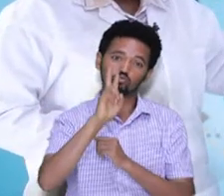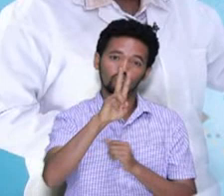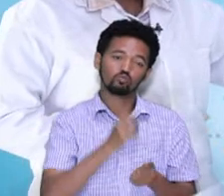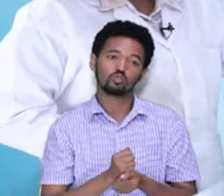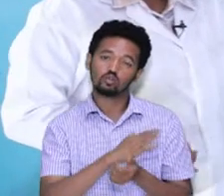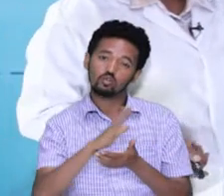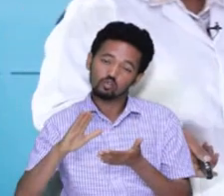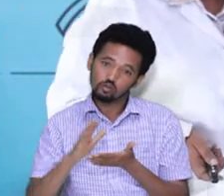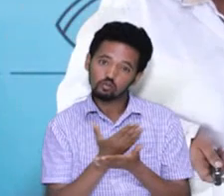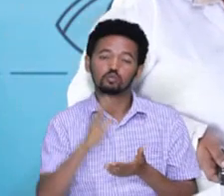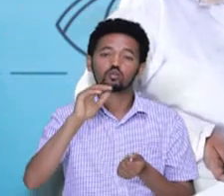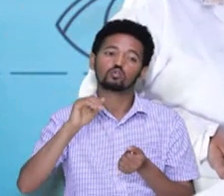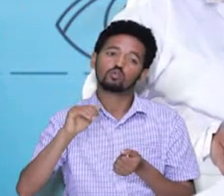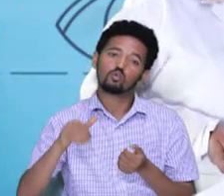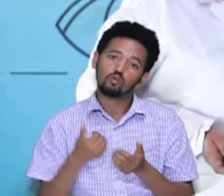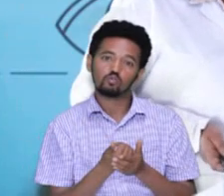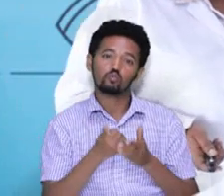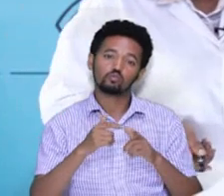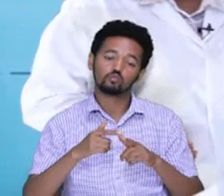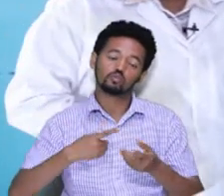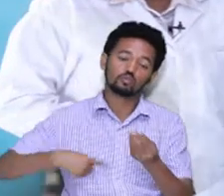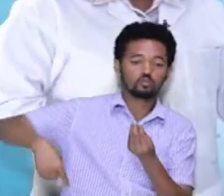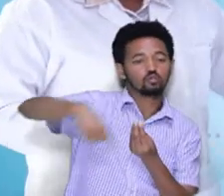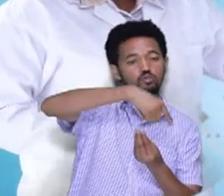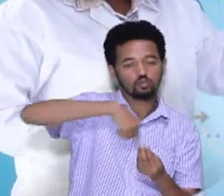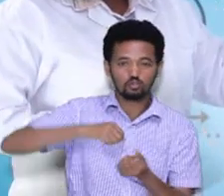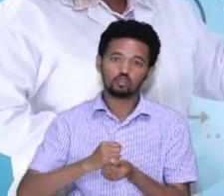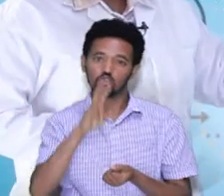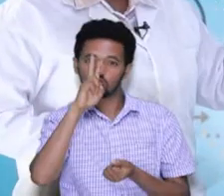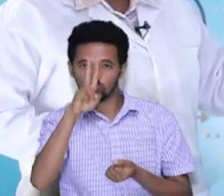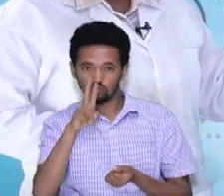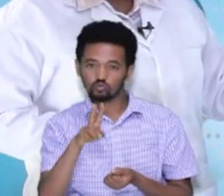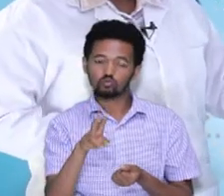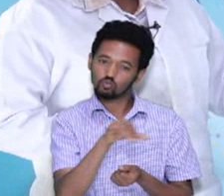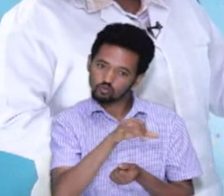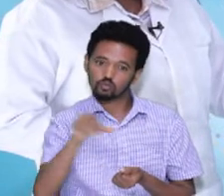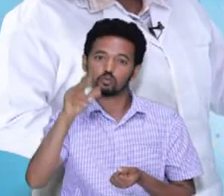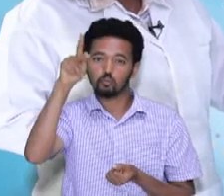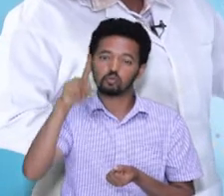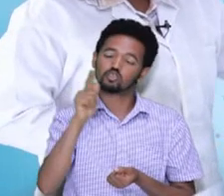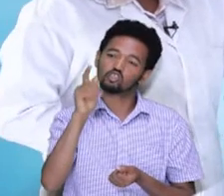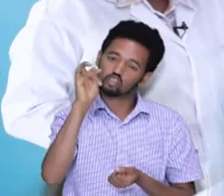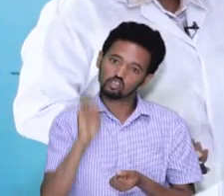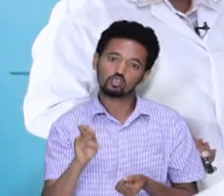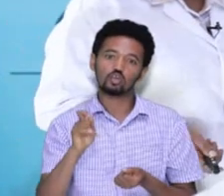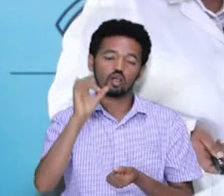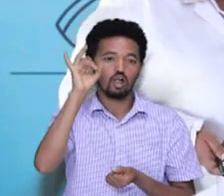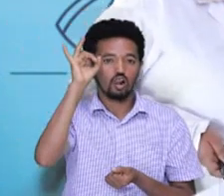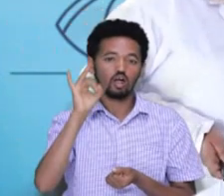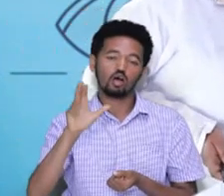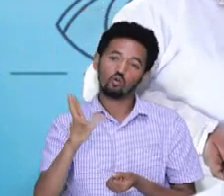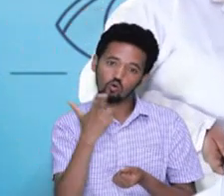during Jurassic period of the Mesozoic Era. The two continents of Pangaea is